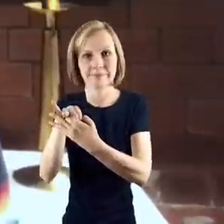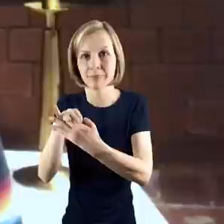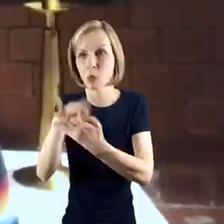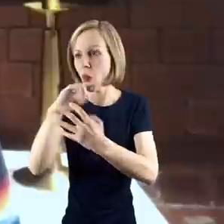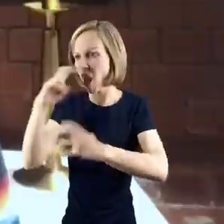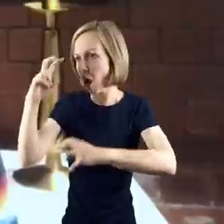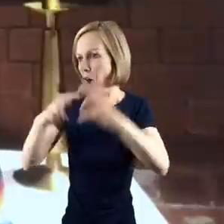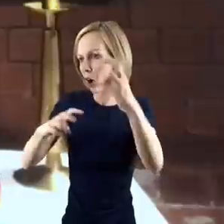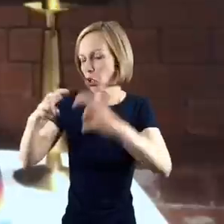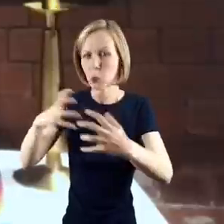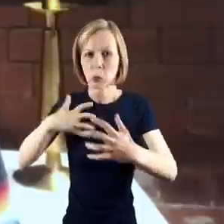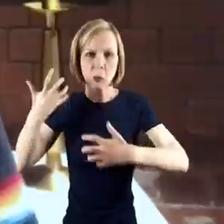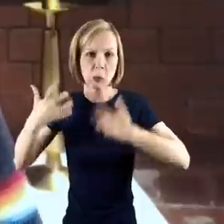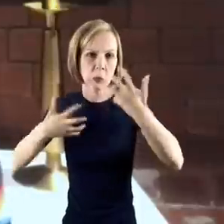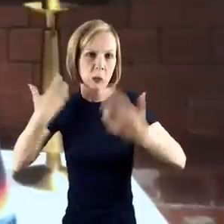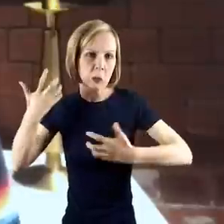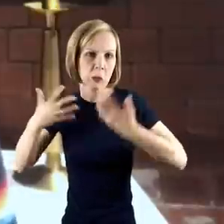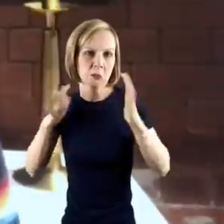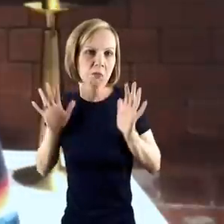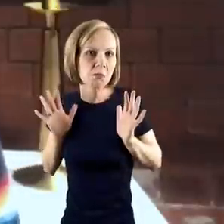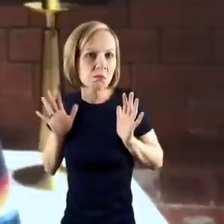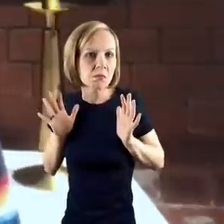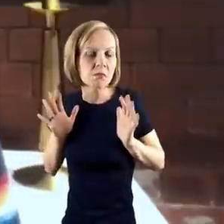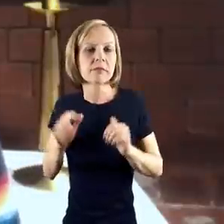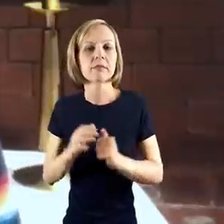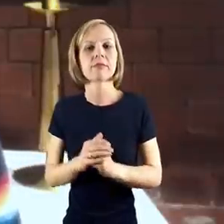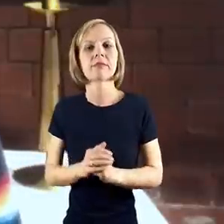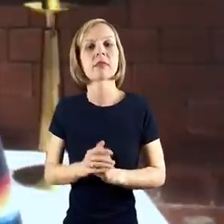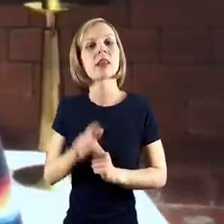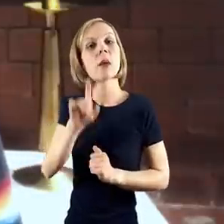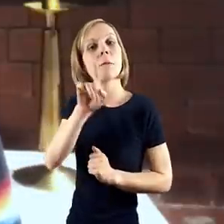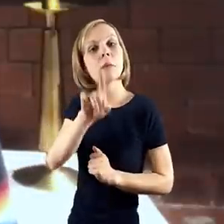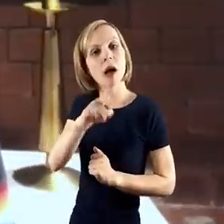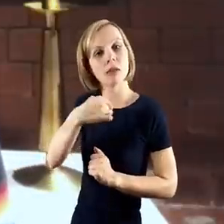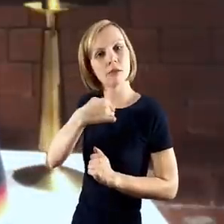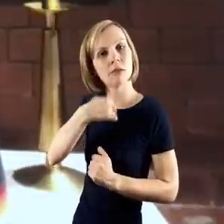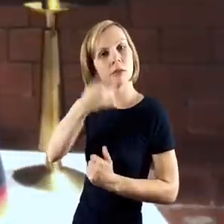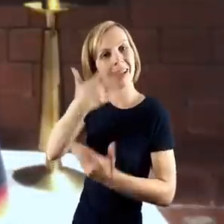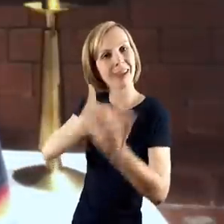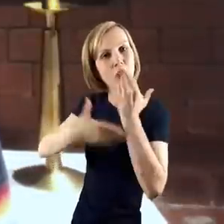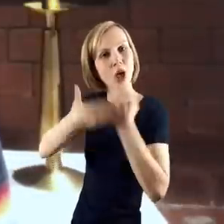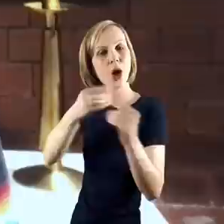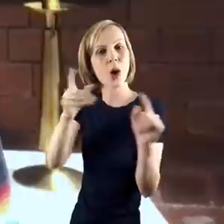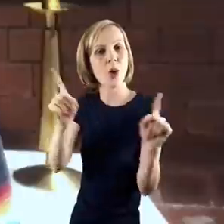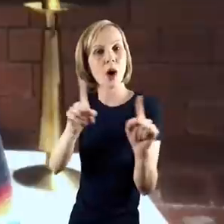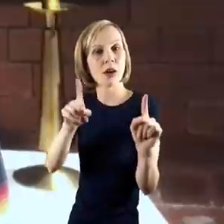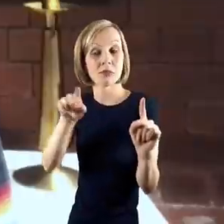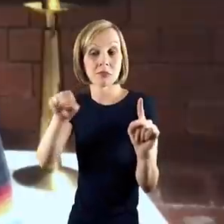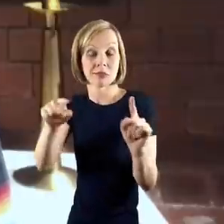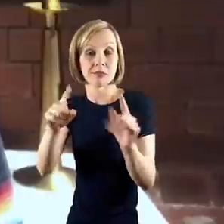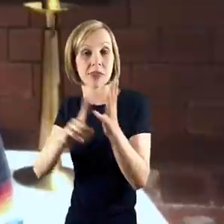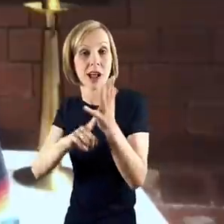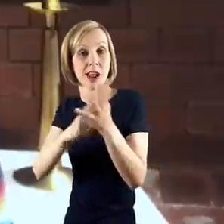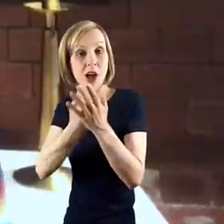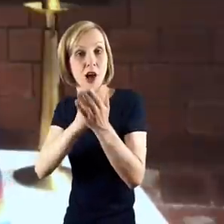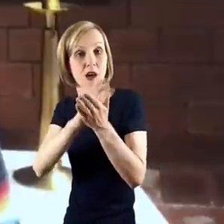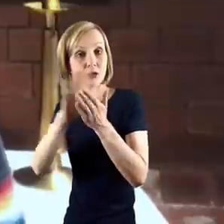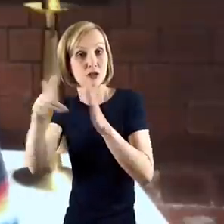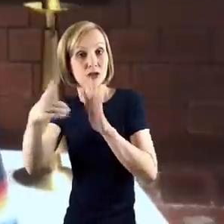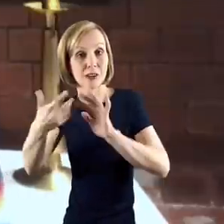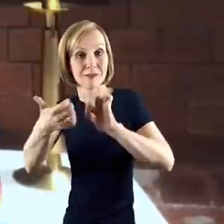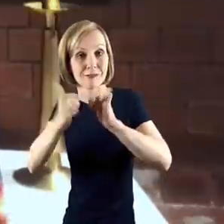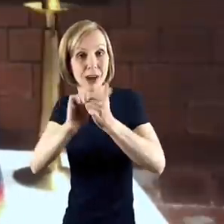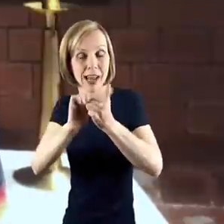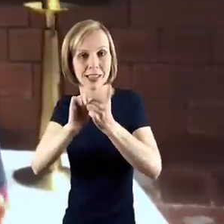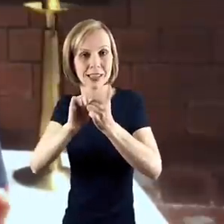fall out, we get on each other's nerves. But I'm slowly learning that when one of my L'Arche friends knocks at the